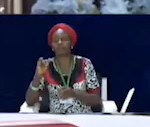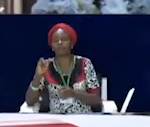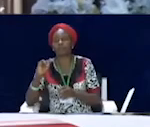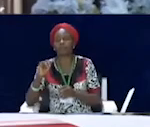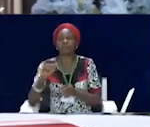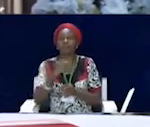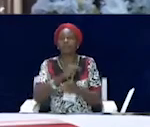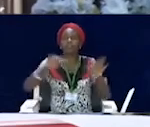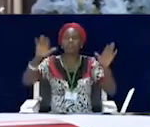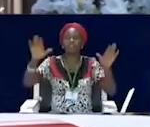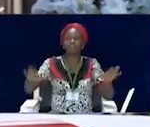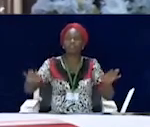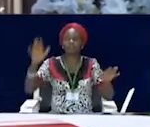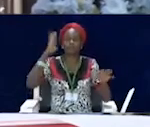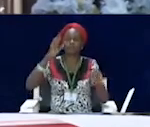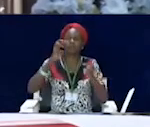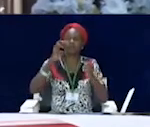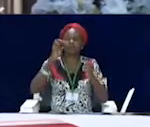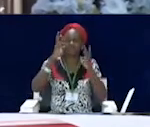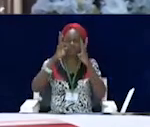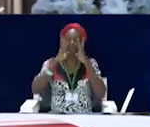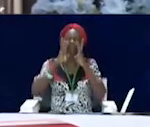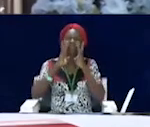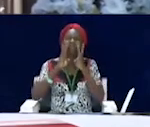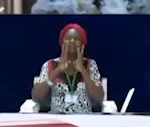A child will be crying,